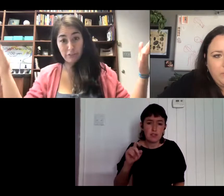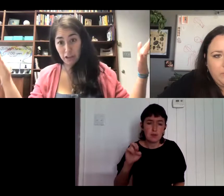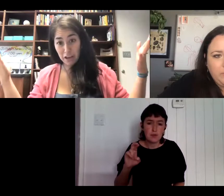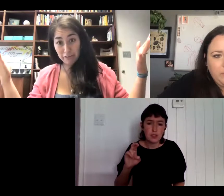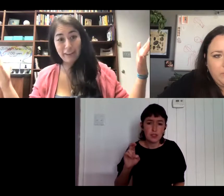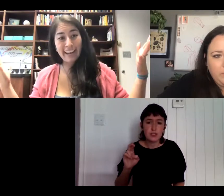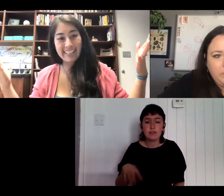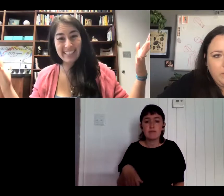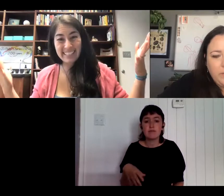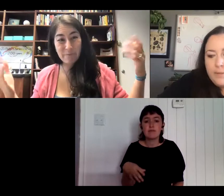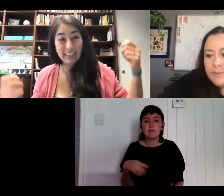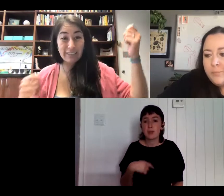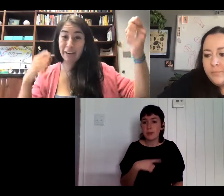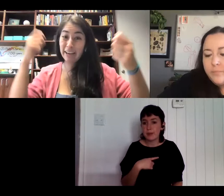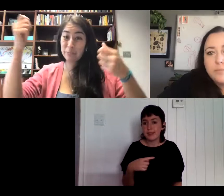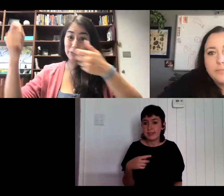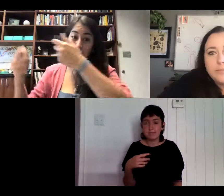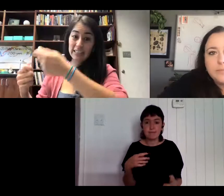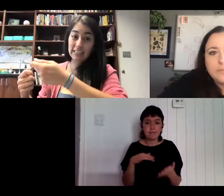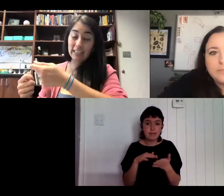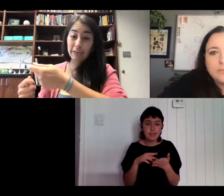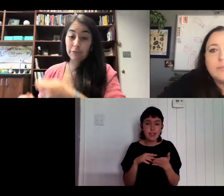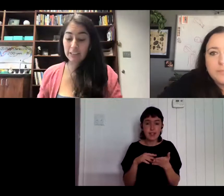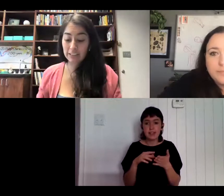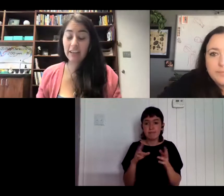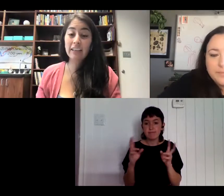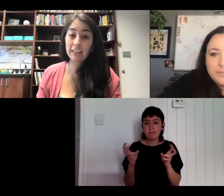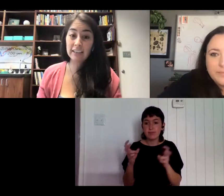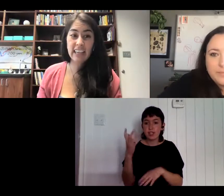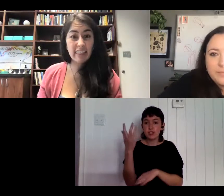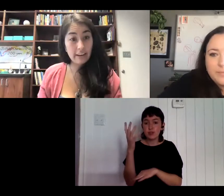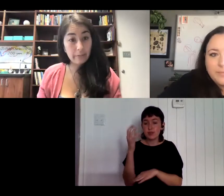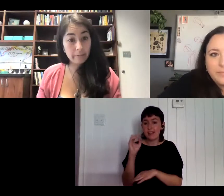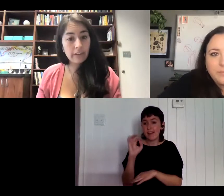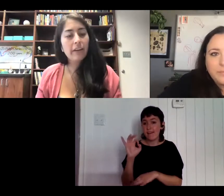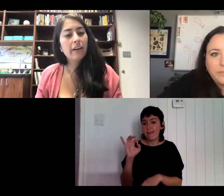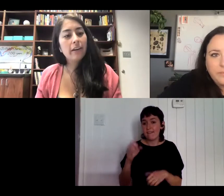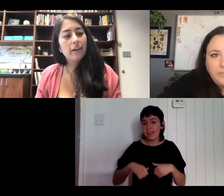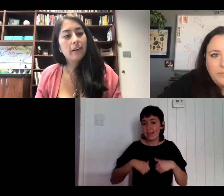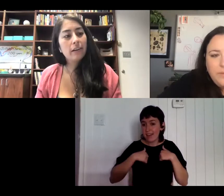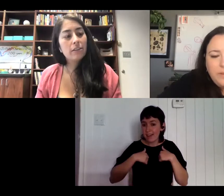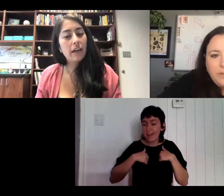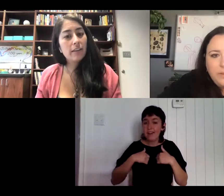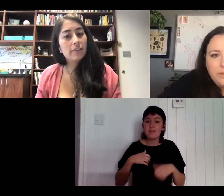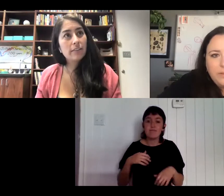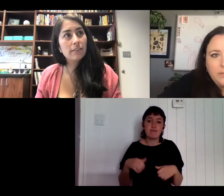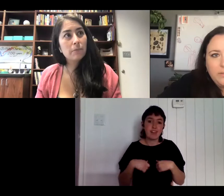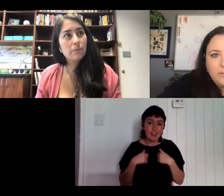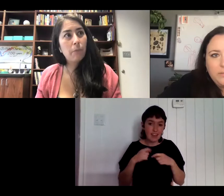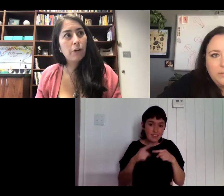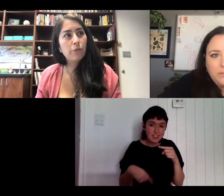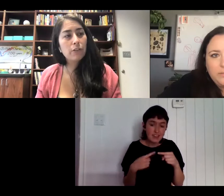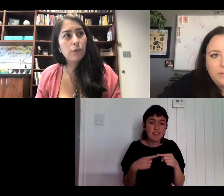the tree of life and pick different animals and see if we can study things in them. Uh, and so that is